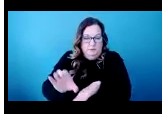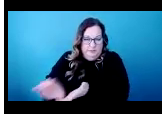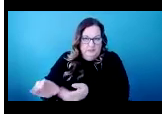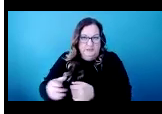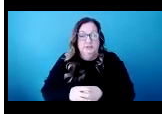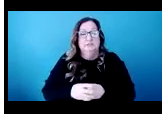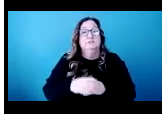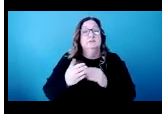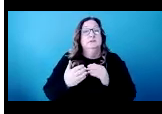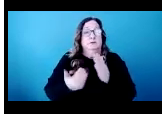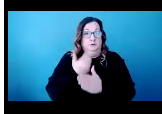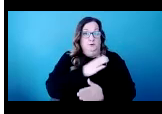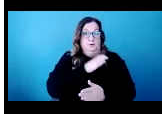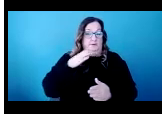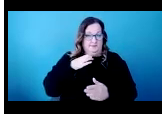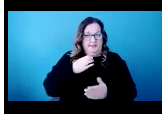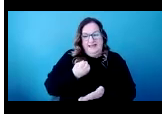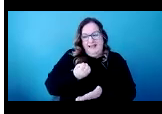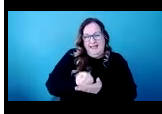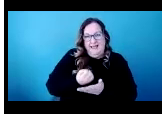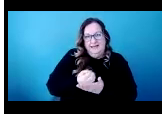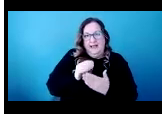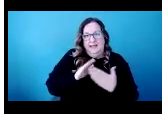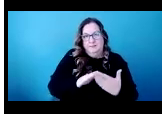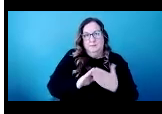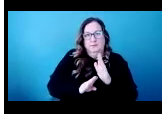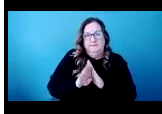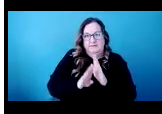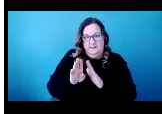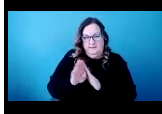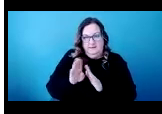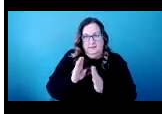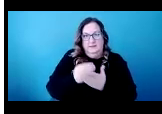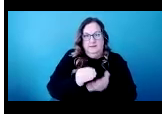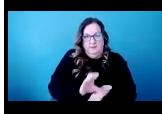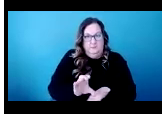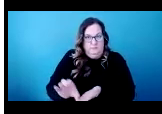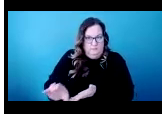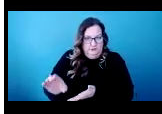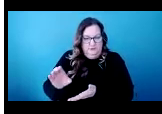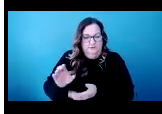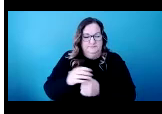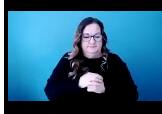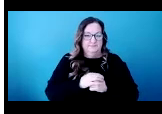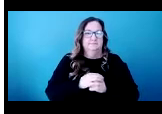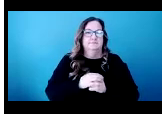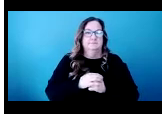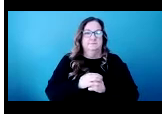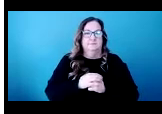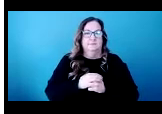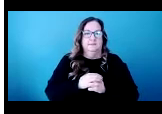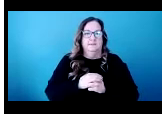is the Economic and Community Development Appropriations Subcommittee. and the